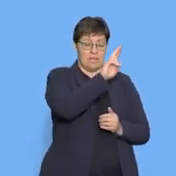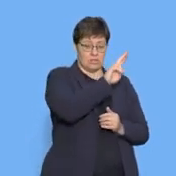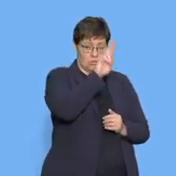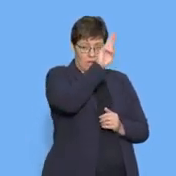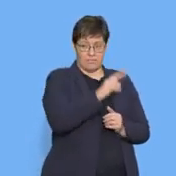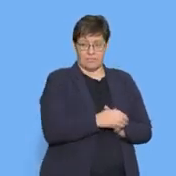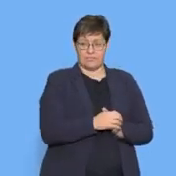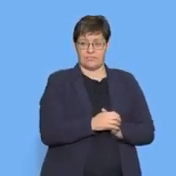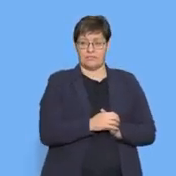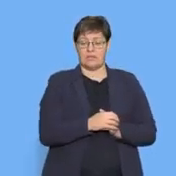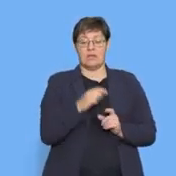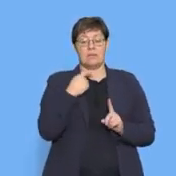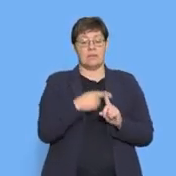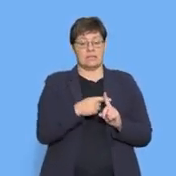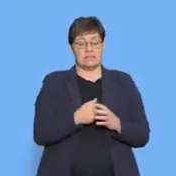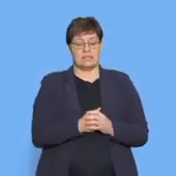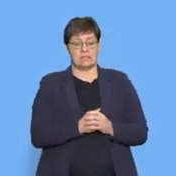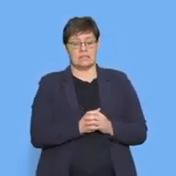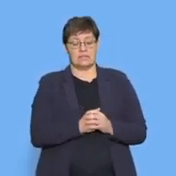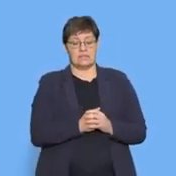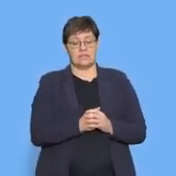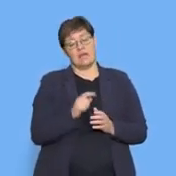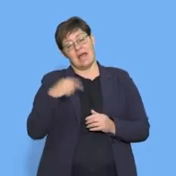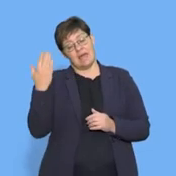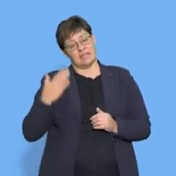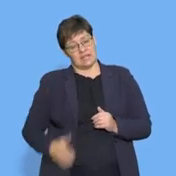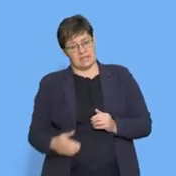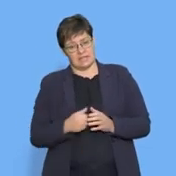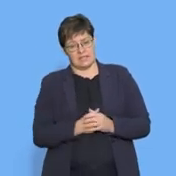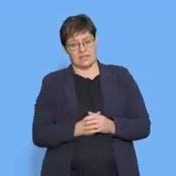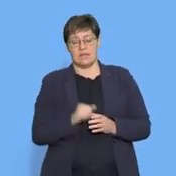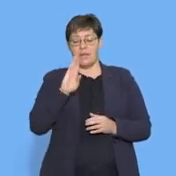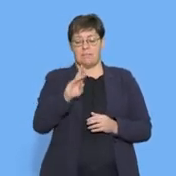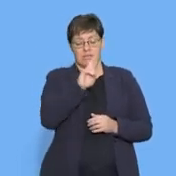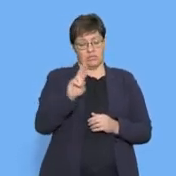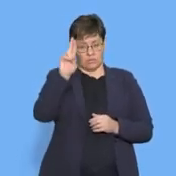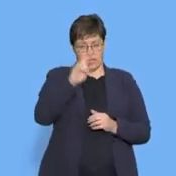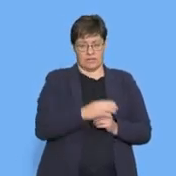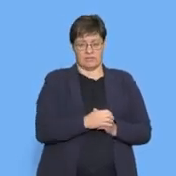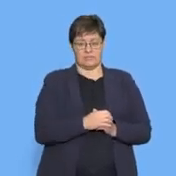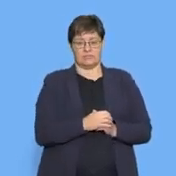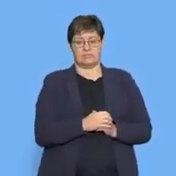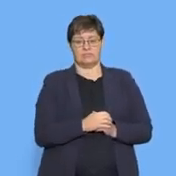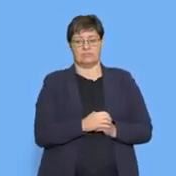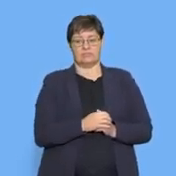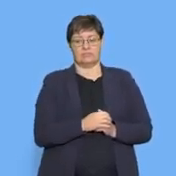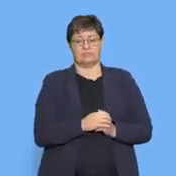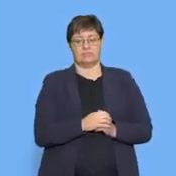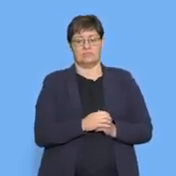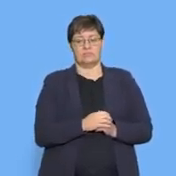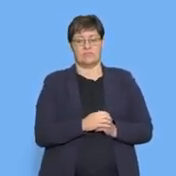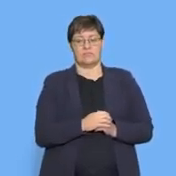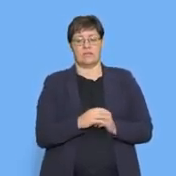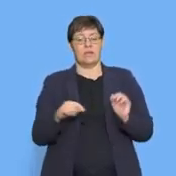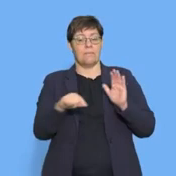squared, okay, plus the other side, so it's going to be another b squared from that way,